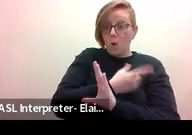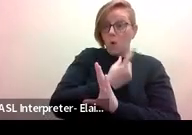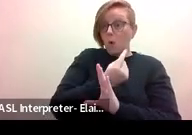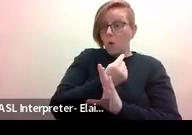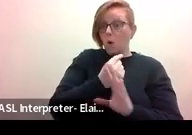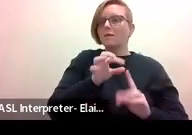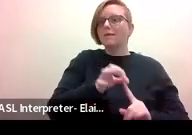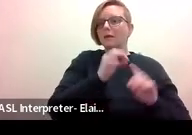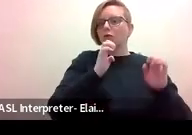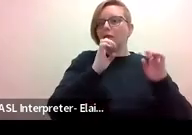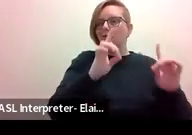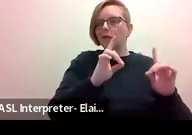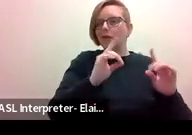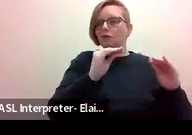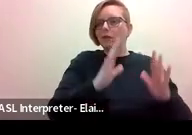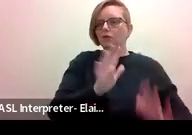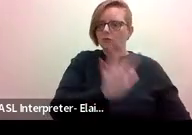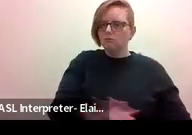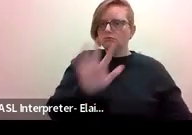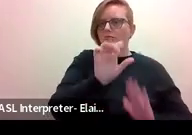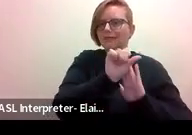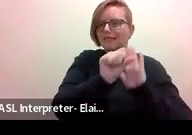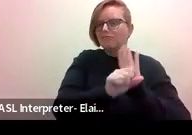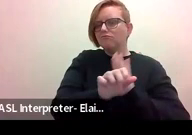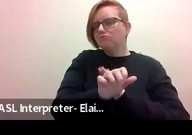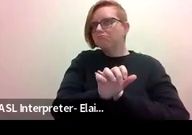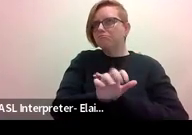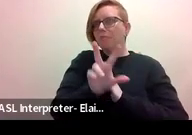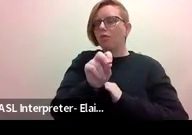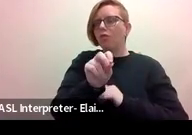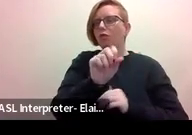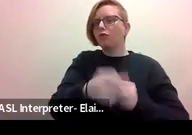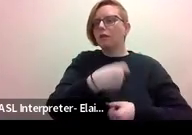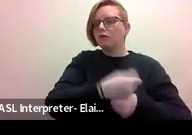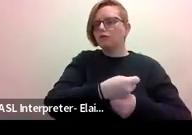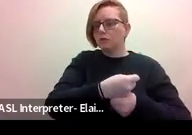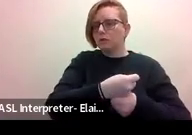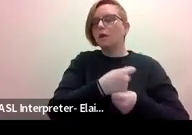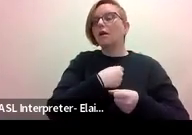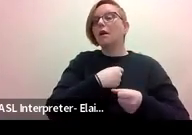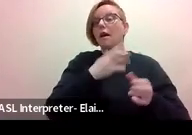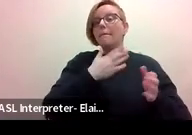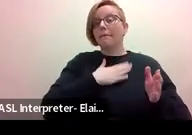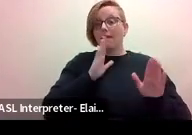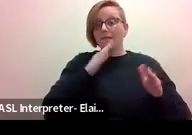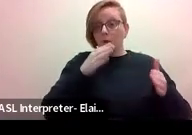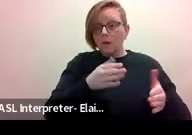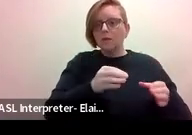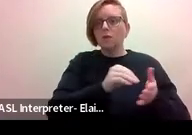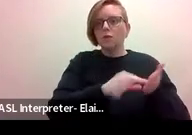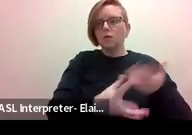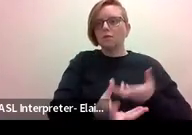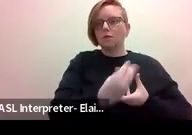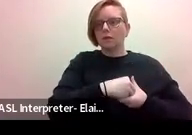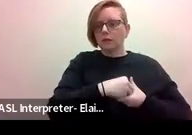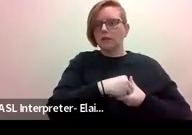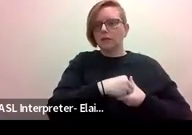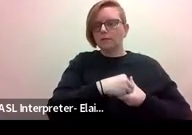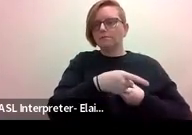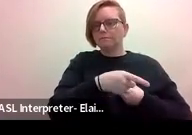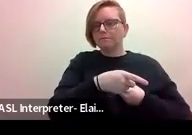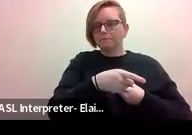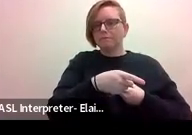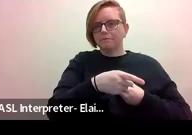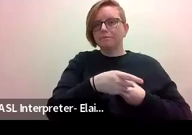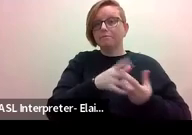teacher around the state for about 30 years, and I worked primarily with students with autism. So,